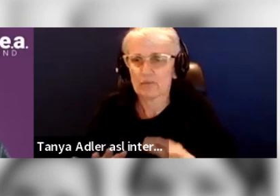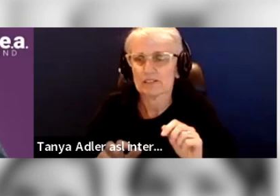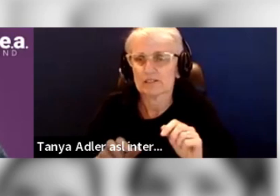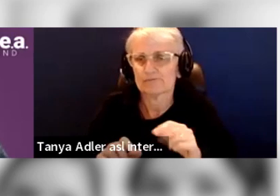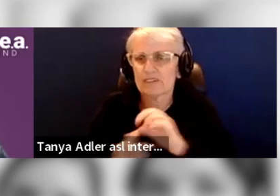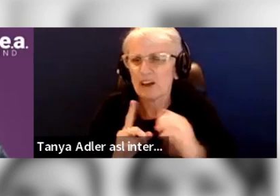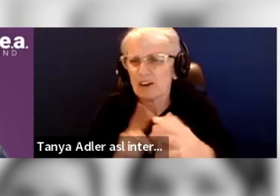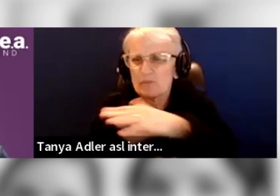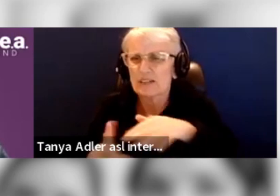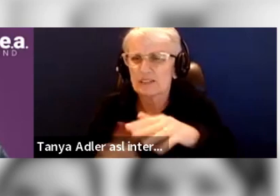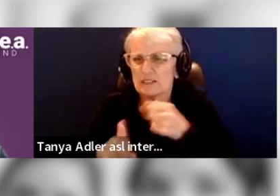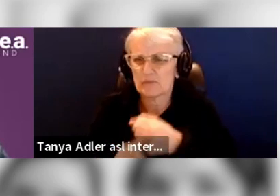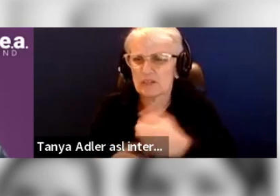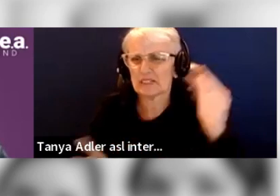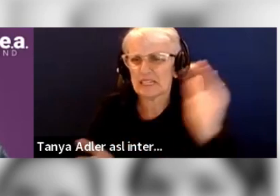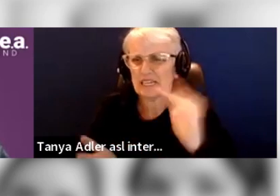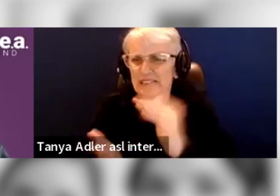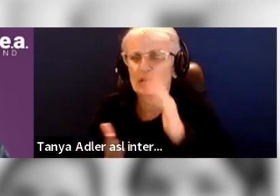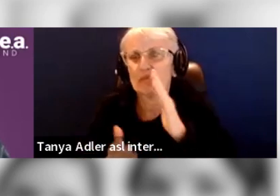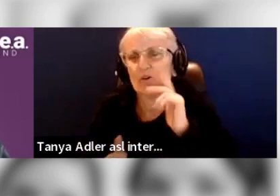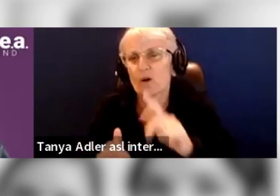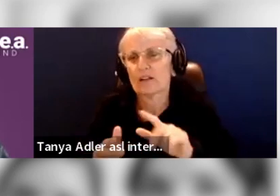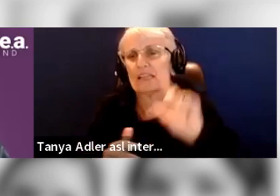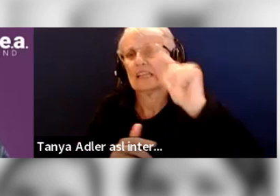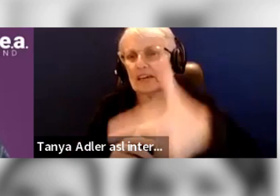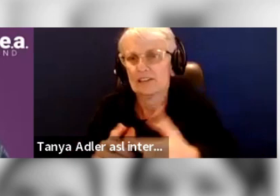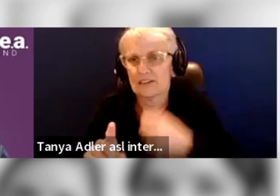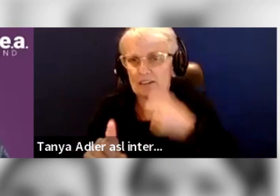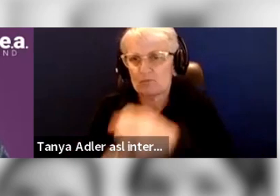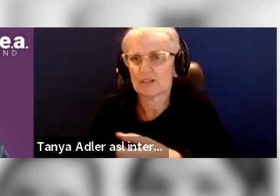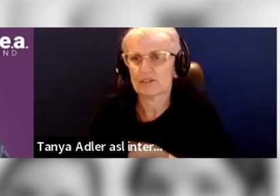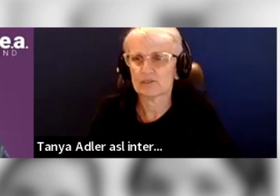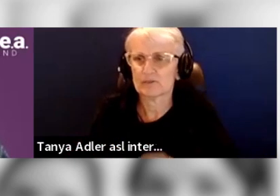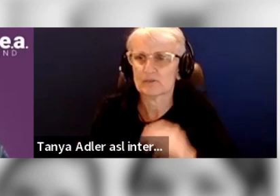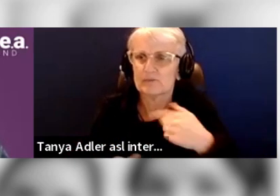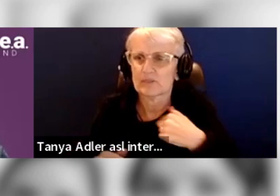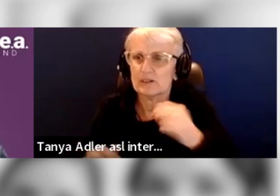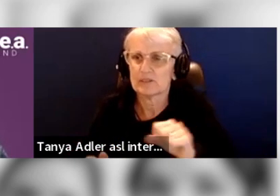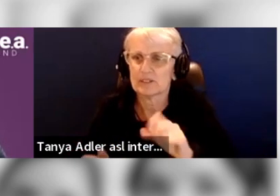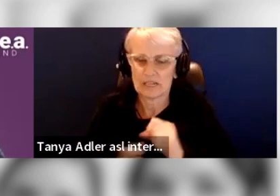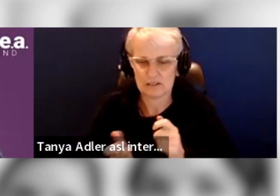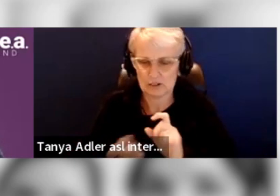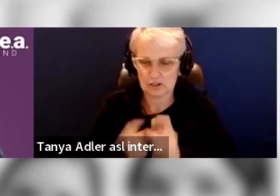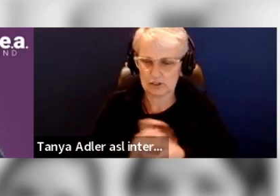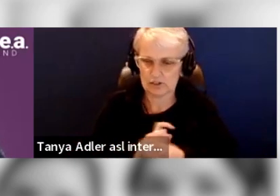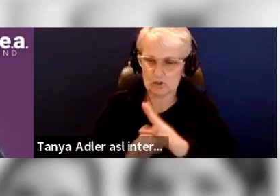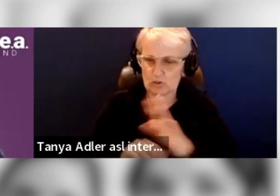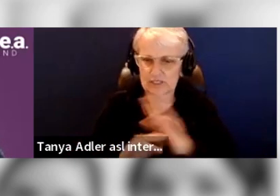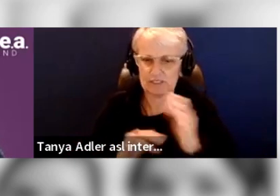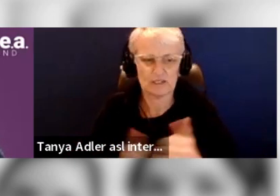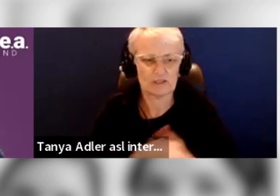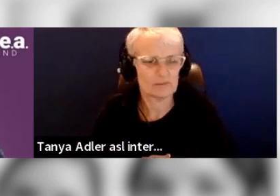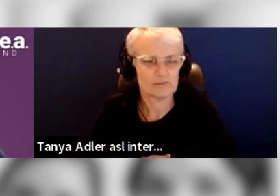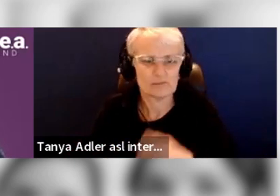and it could have impacts later, but you could be making those solutions and changes to your business now. So check out